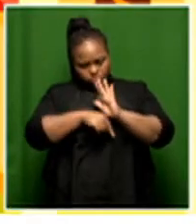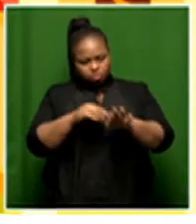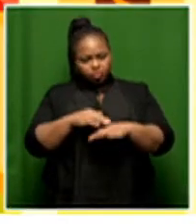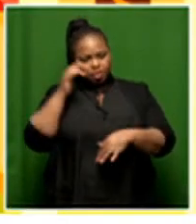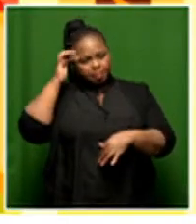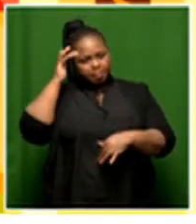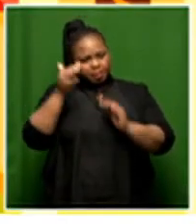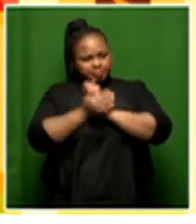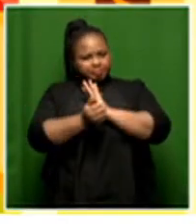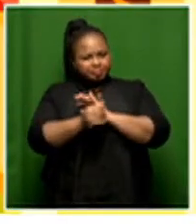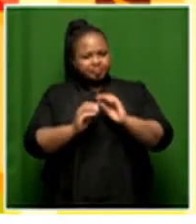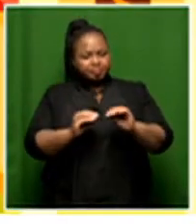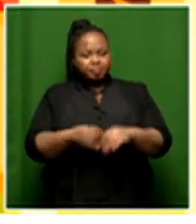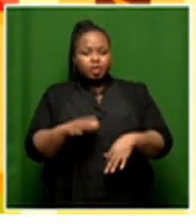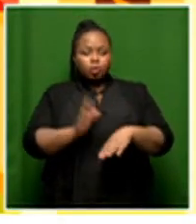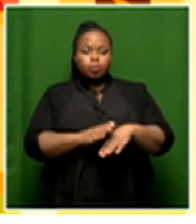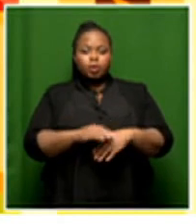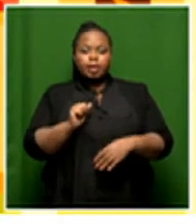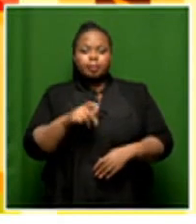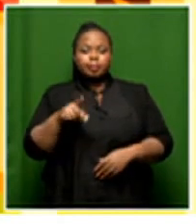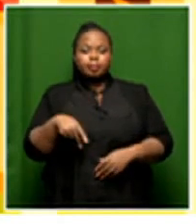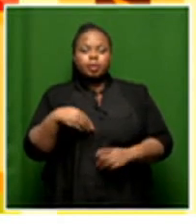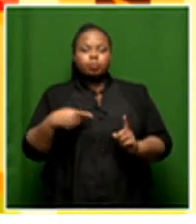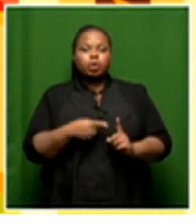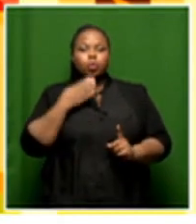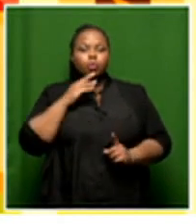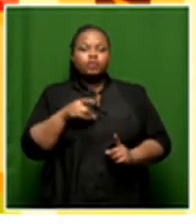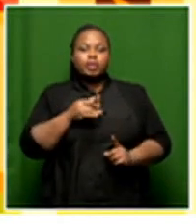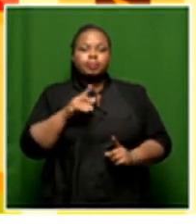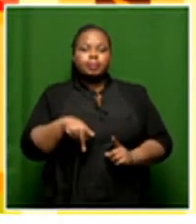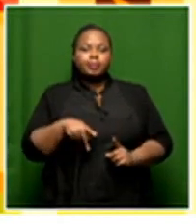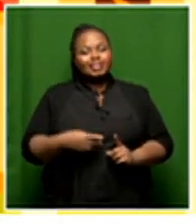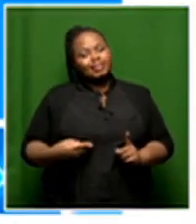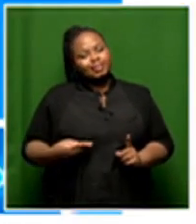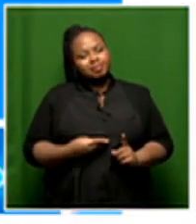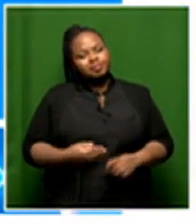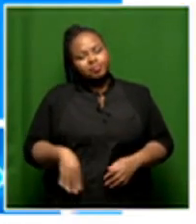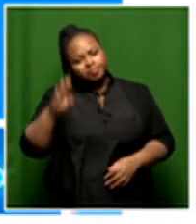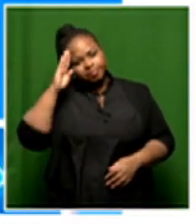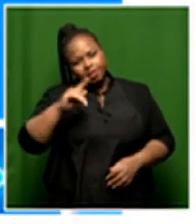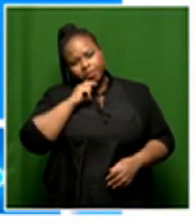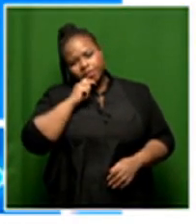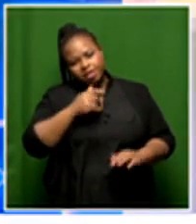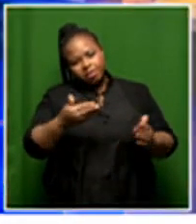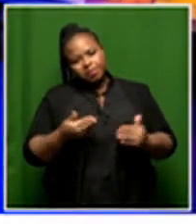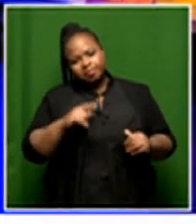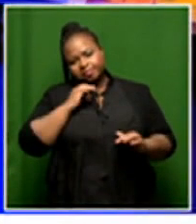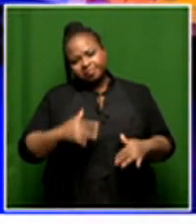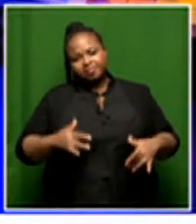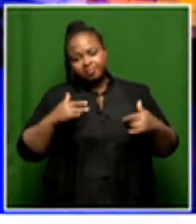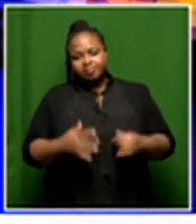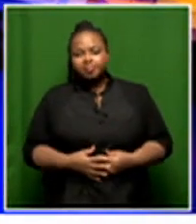skills. For more on the app, we're joined by Philip Von Ziegler from Smartick. A very good morning and welcome to Morning